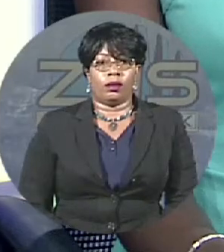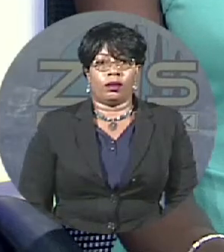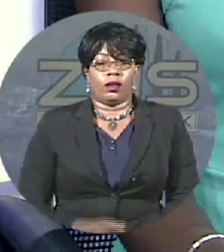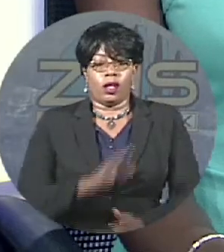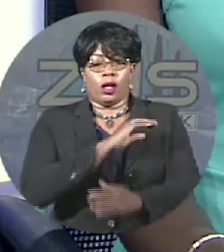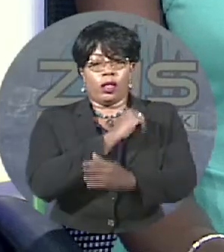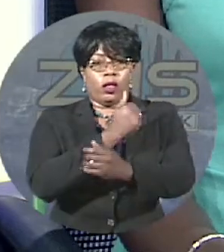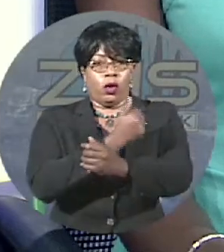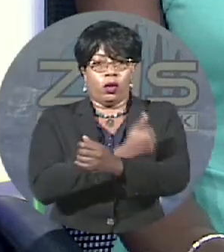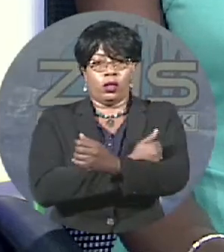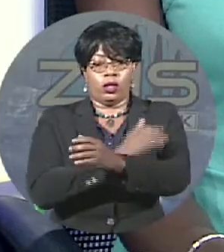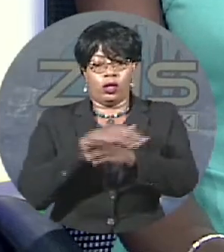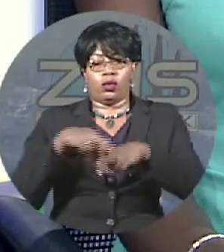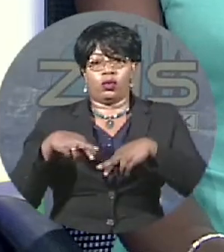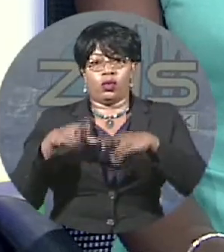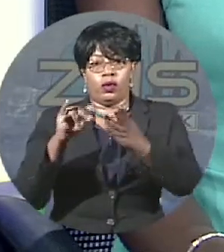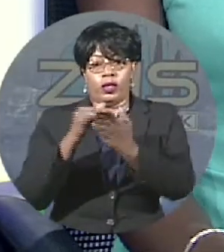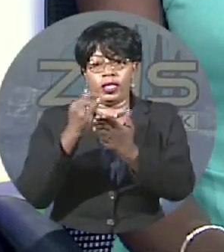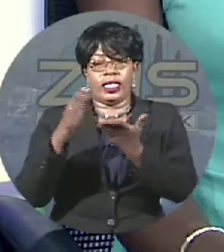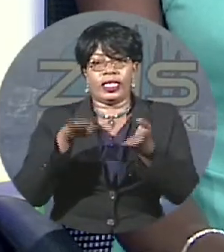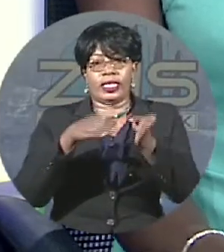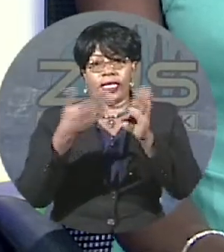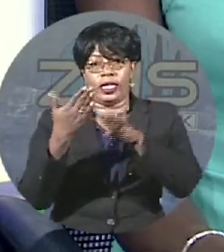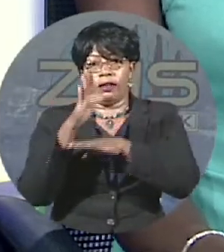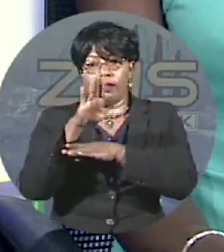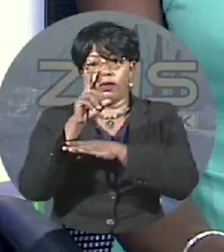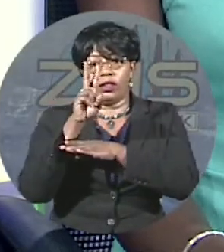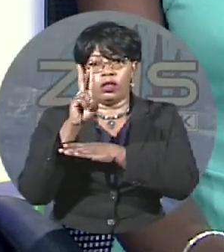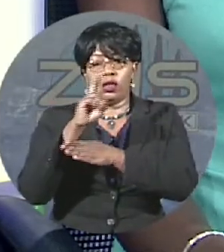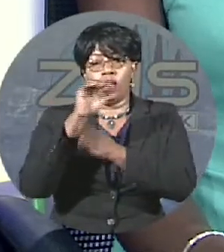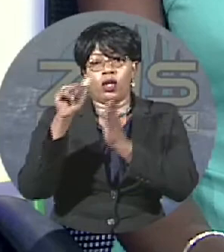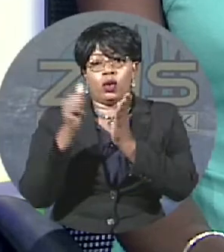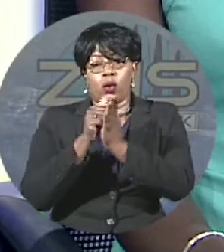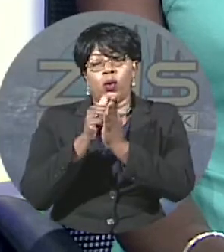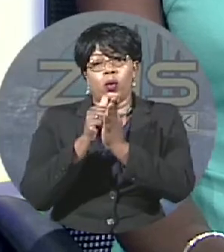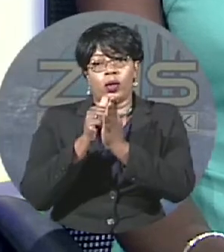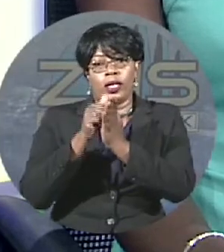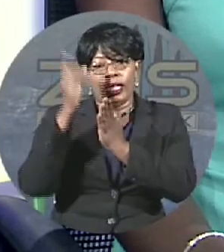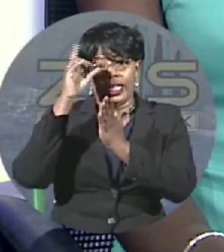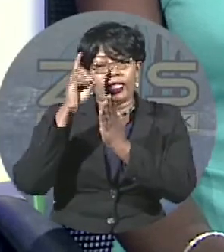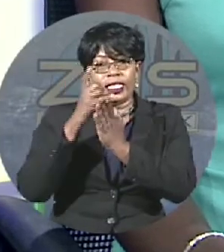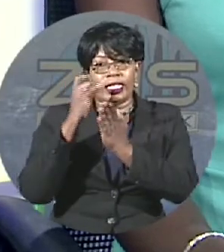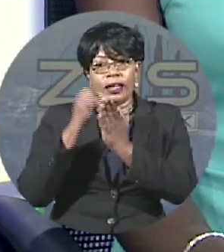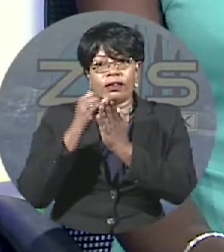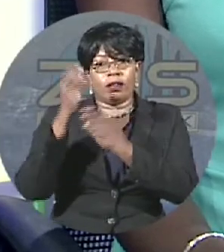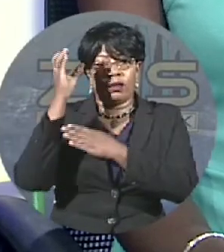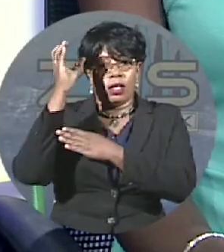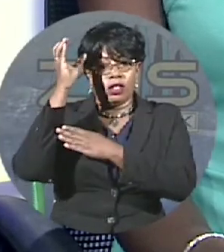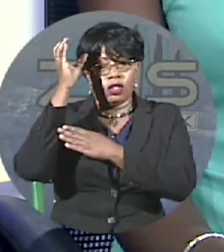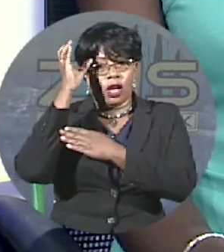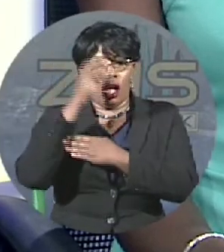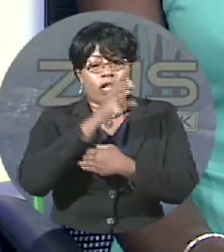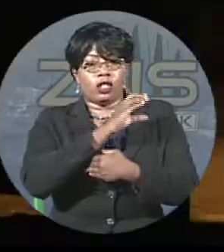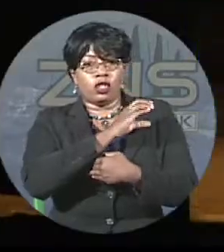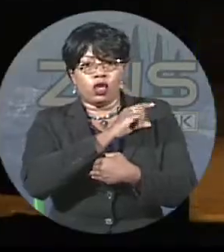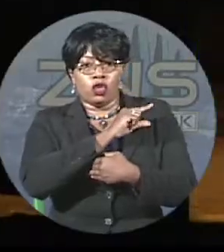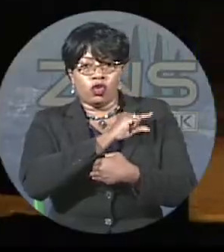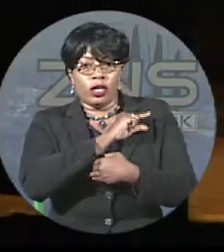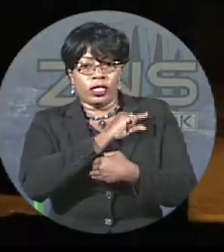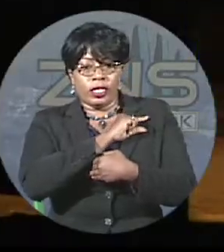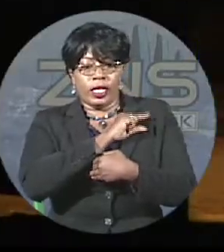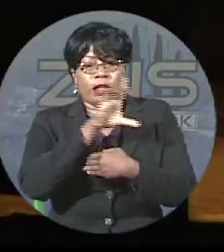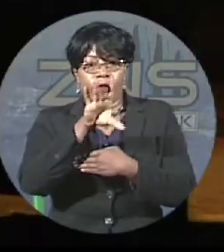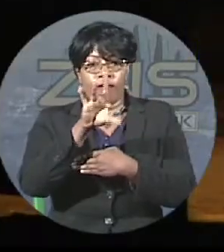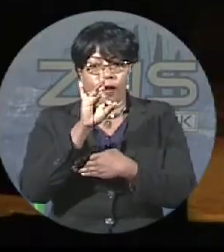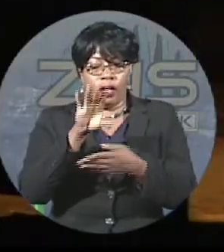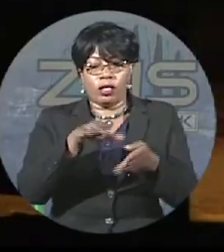Authorities making inroads in their investigation into the death of 52-year-old Detective Sergeant Charles Greenslade. The off-duty officer was found dead early